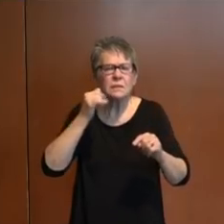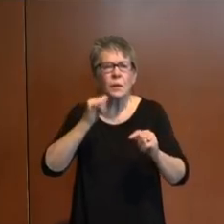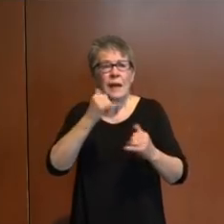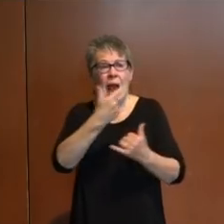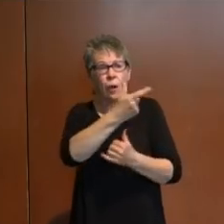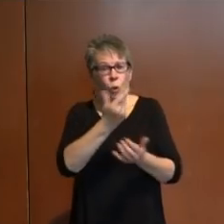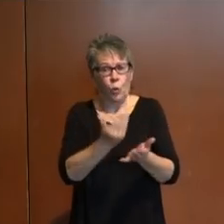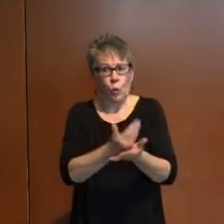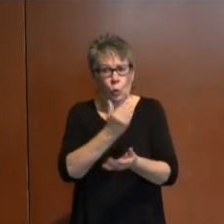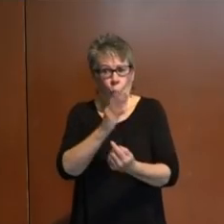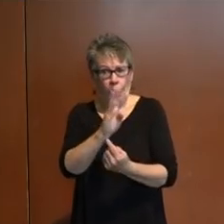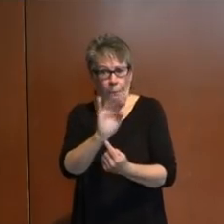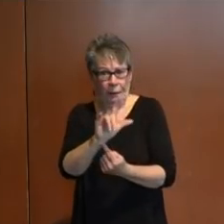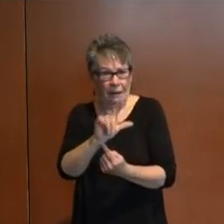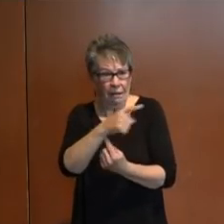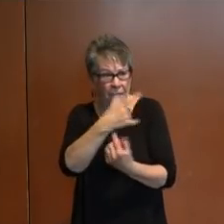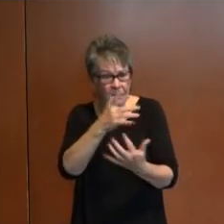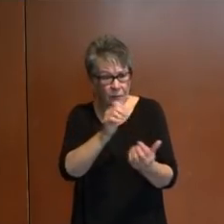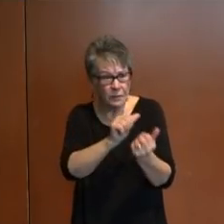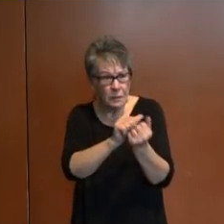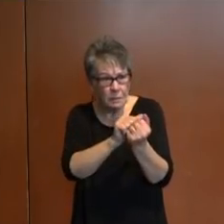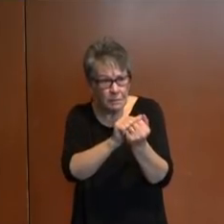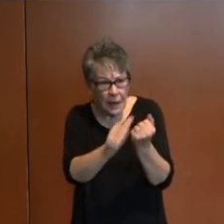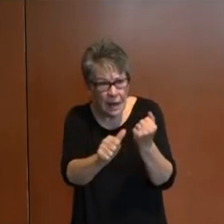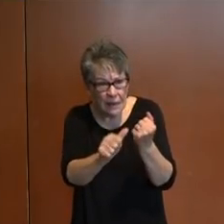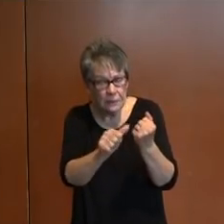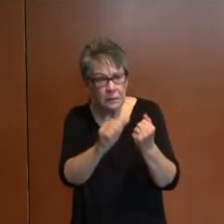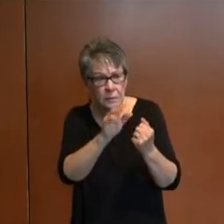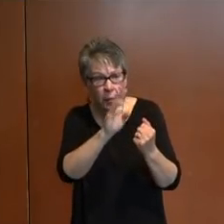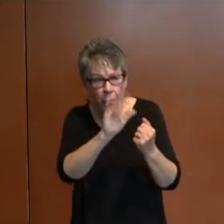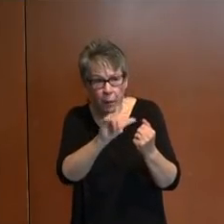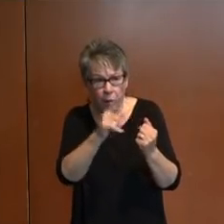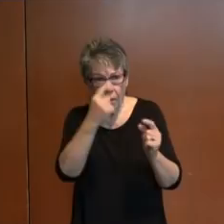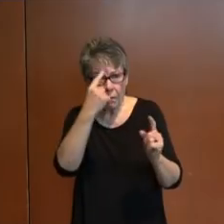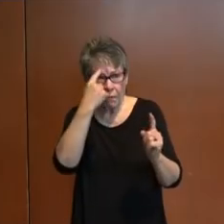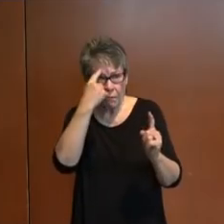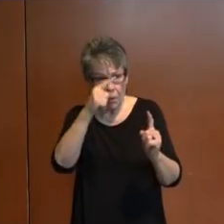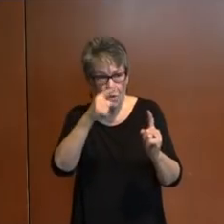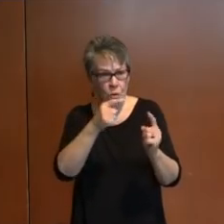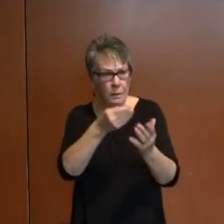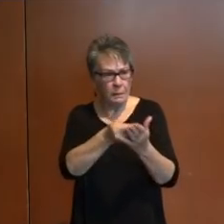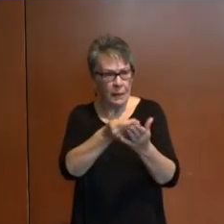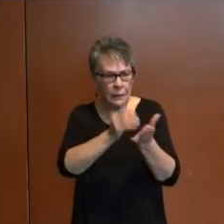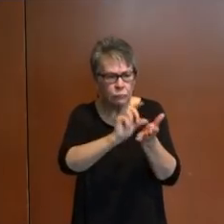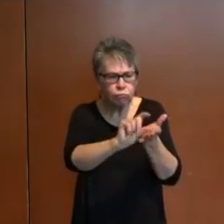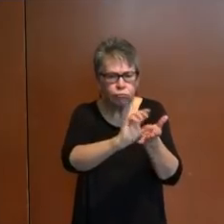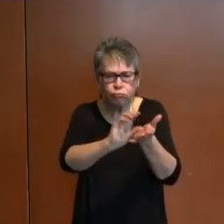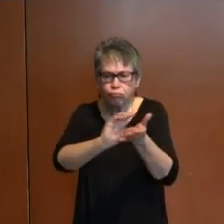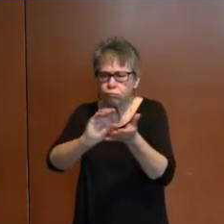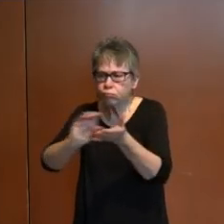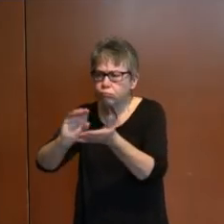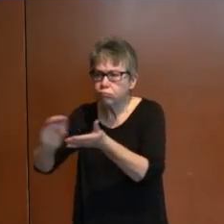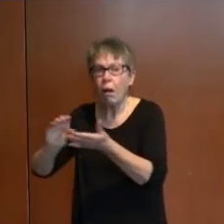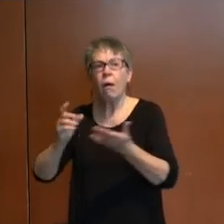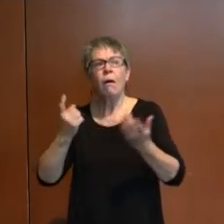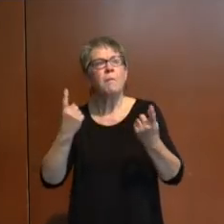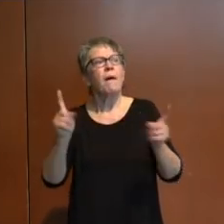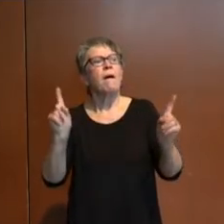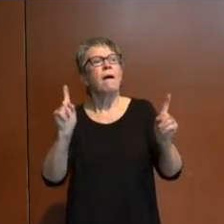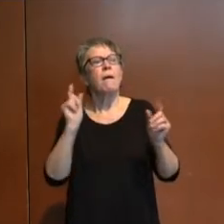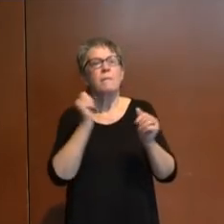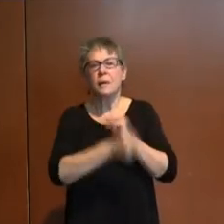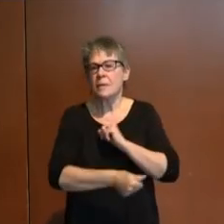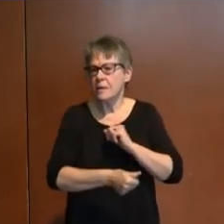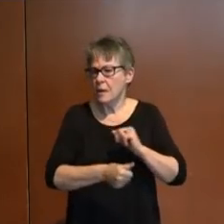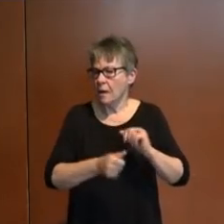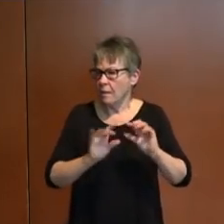families. As I said yesterday, it's a very good step in the right direction. Let's not let the perfect be the enemy of the good.